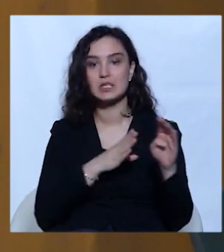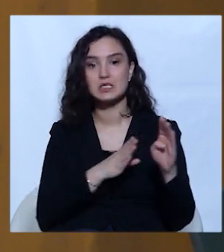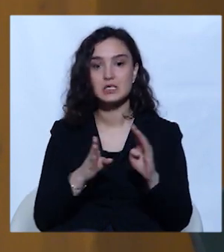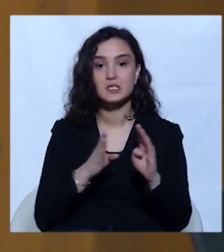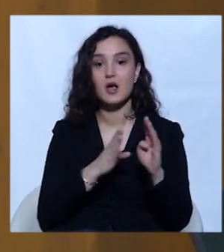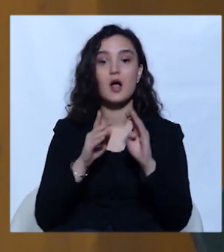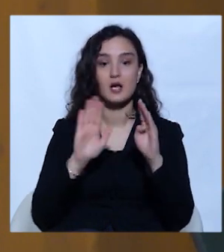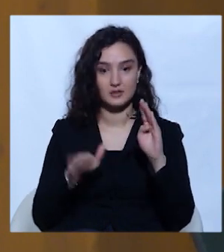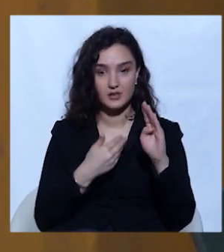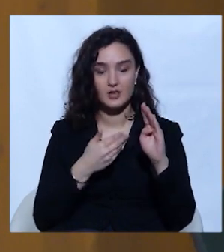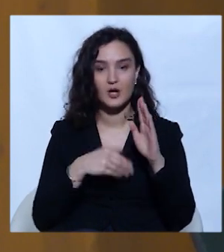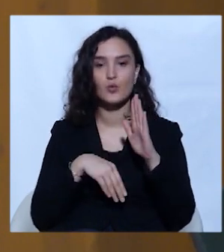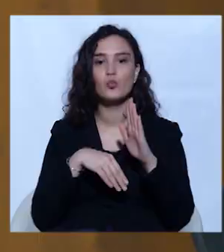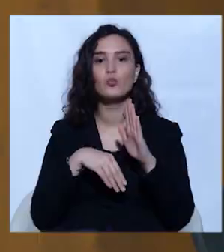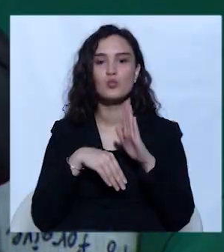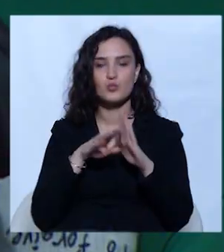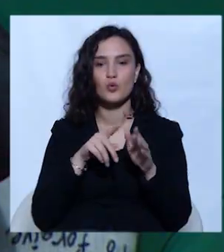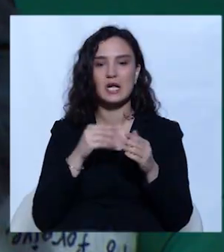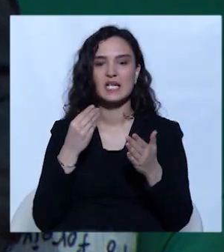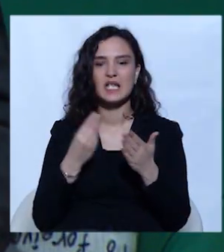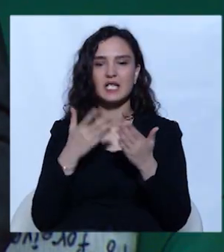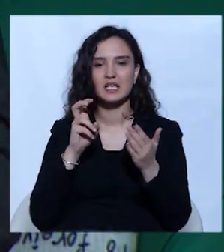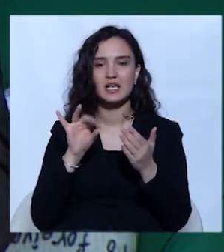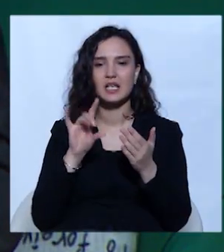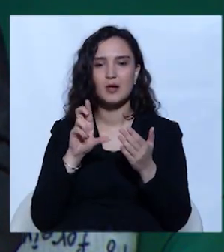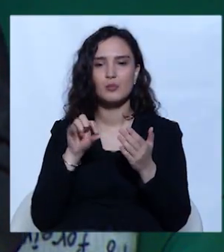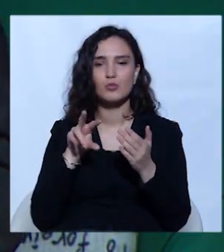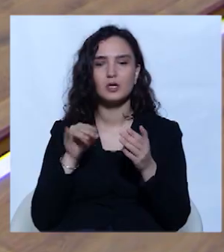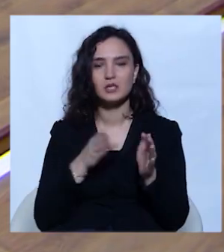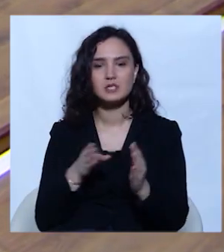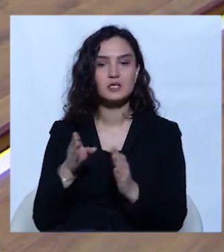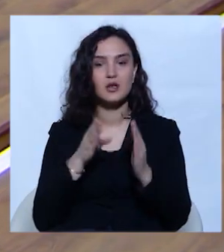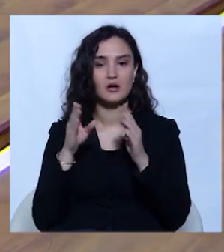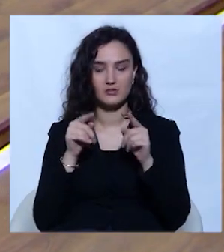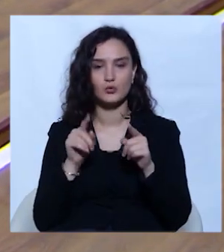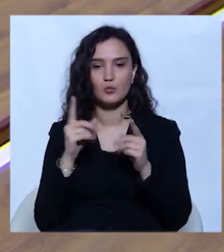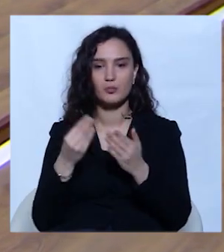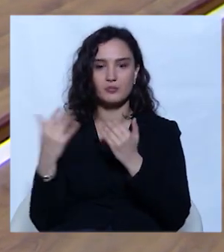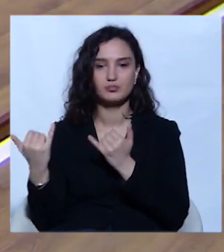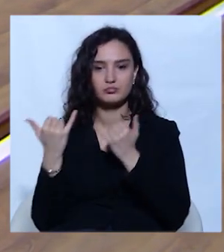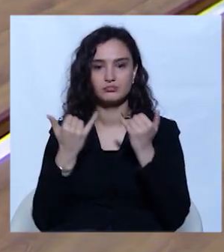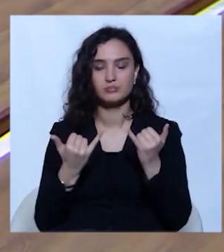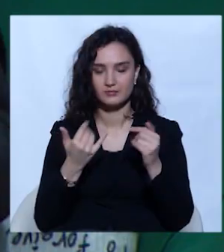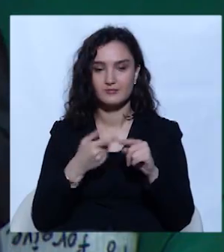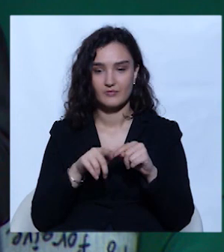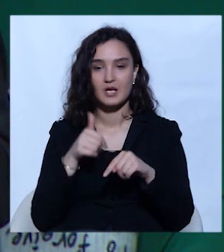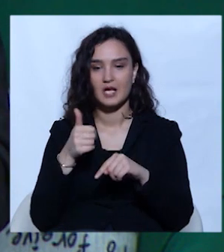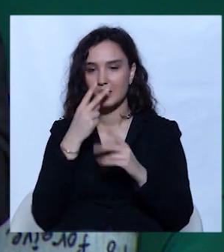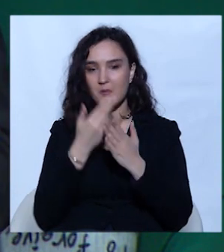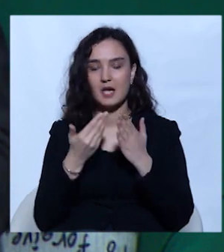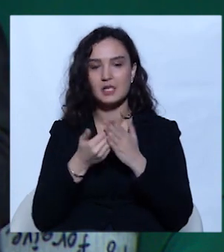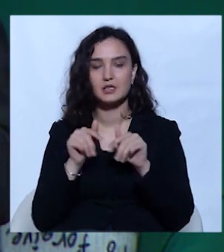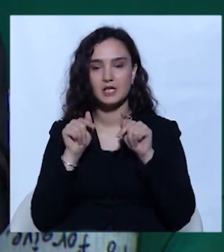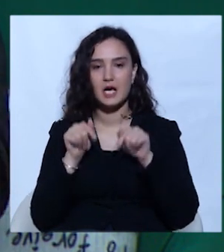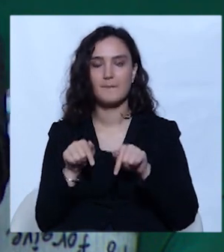much more worthwhile way as well. He attains popularity through winning the respect of his peers. And there's a really good example of